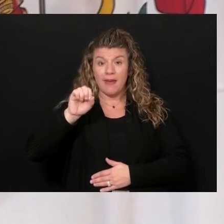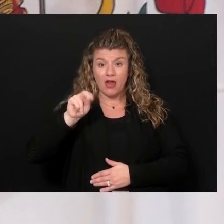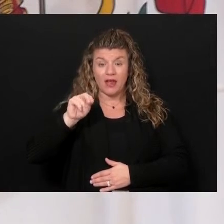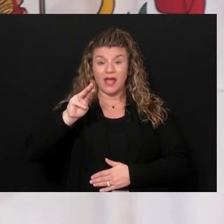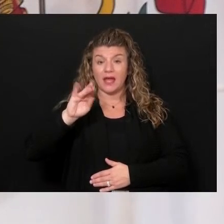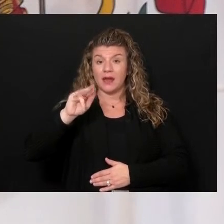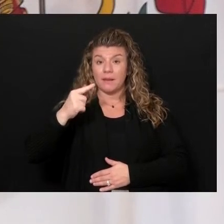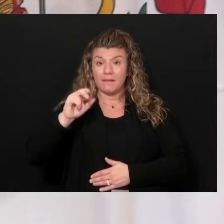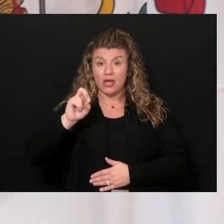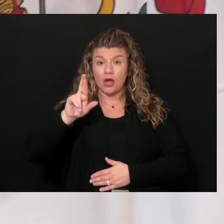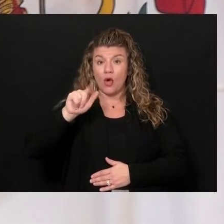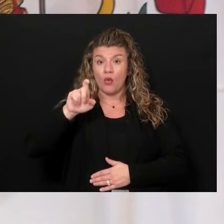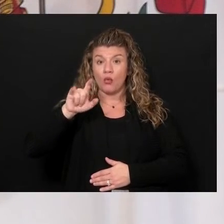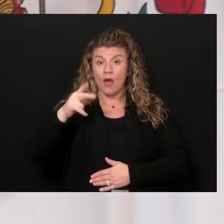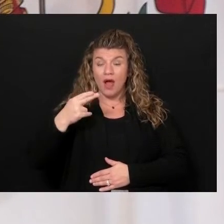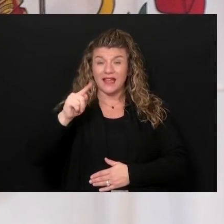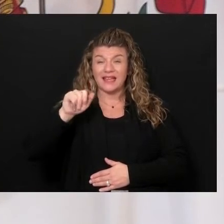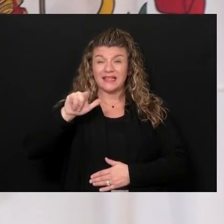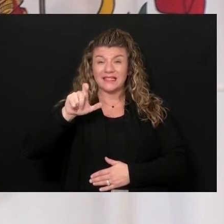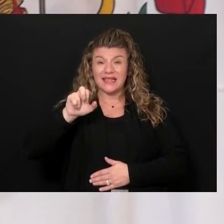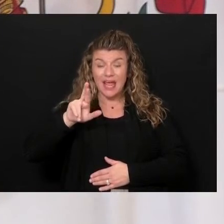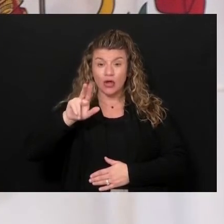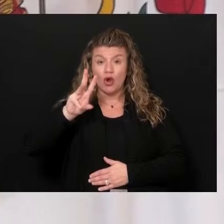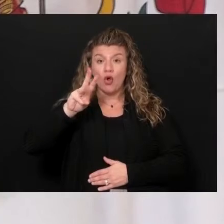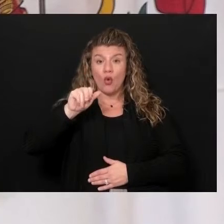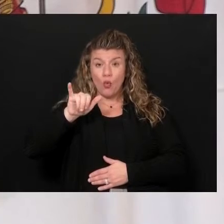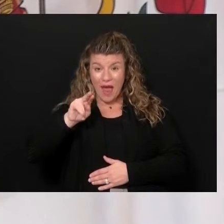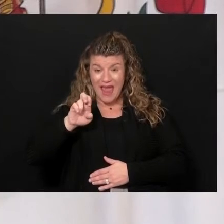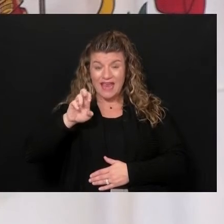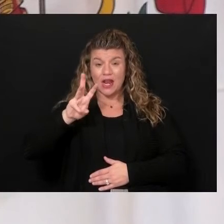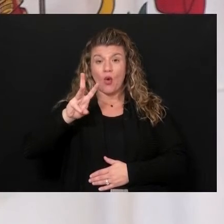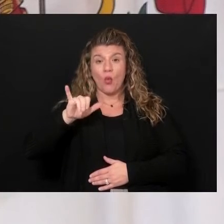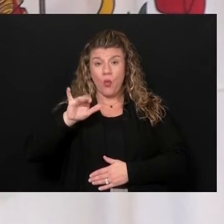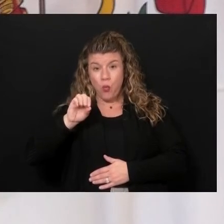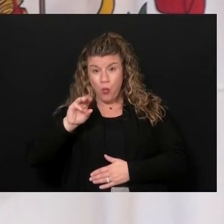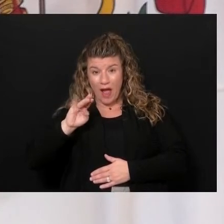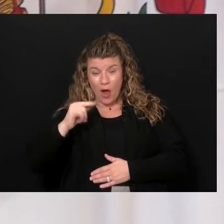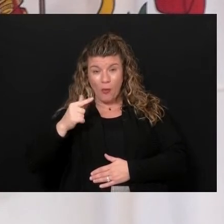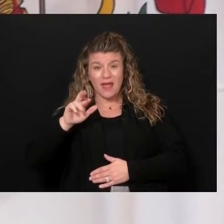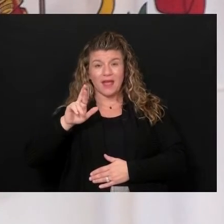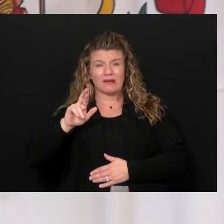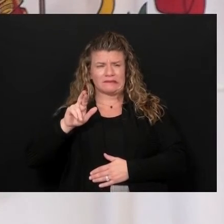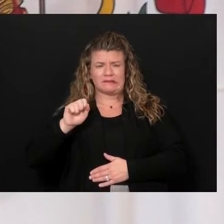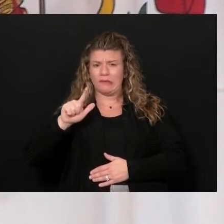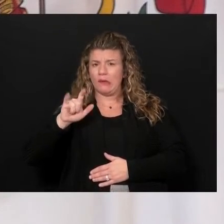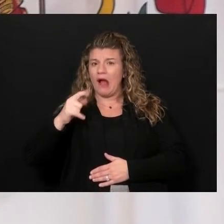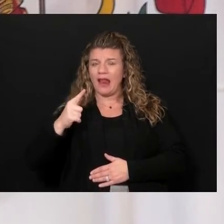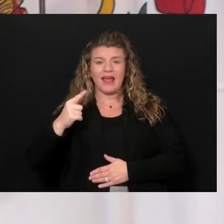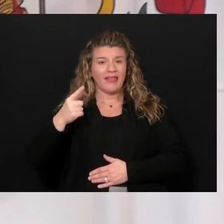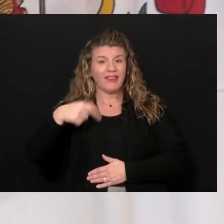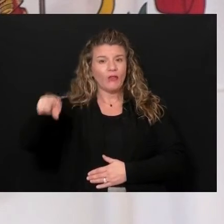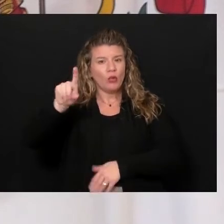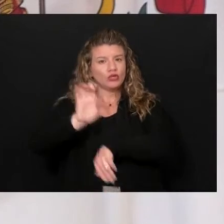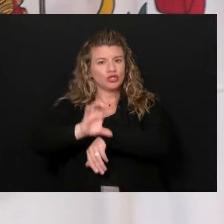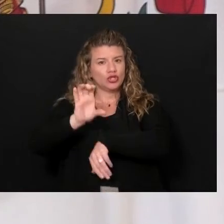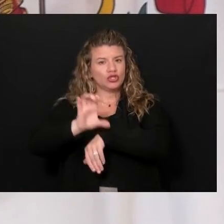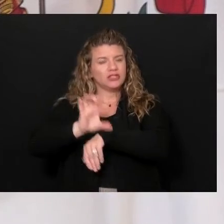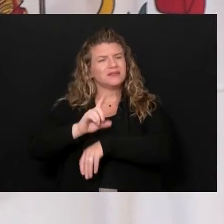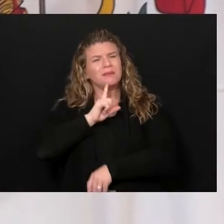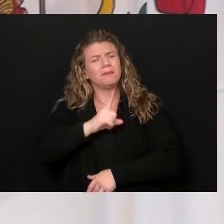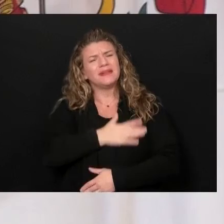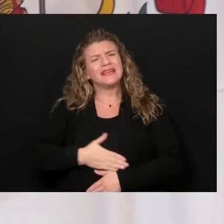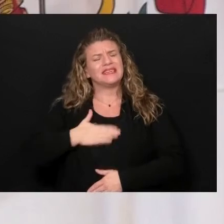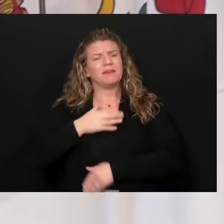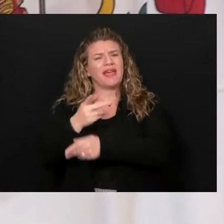Raleigh, Taylor, Wayne, Wood, and Wyoming counties. And if you know, in those churches and everything in those areas, please be super